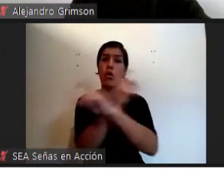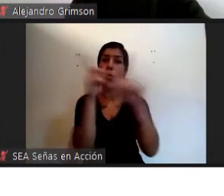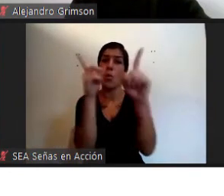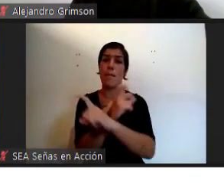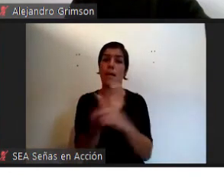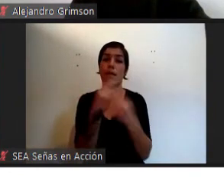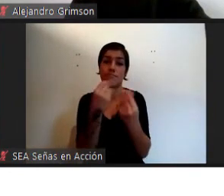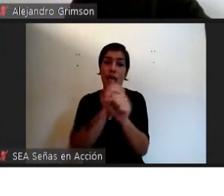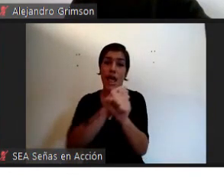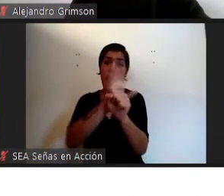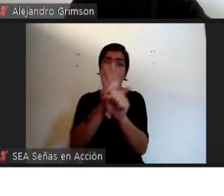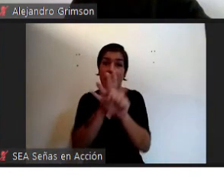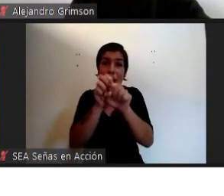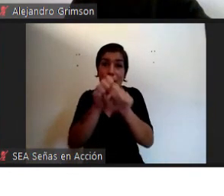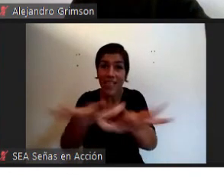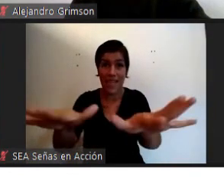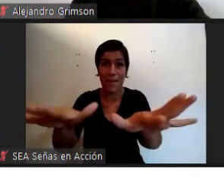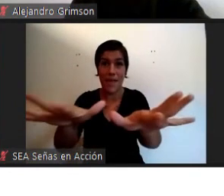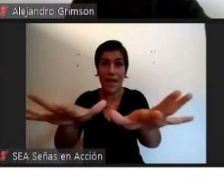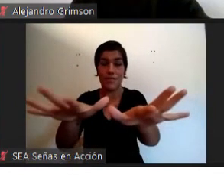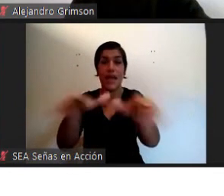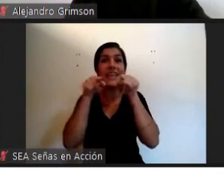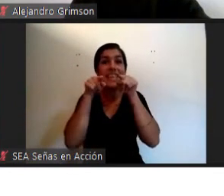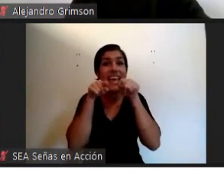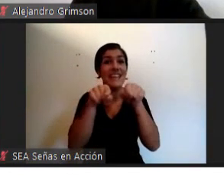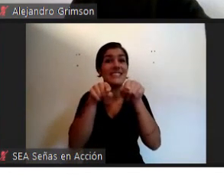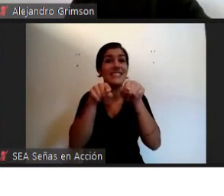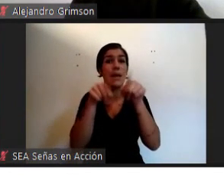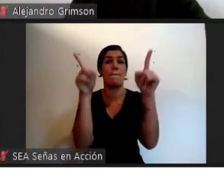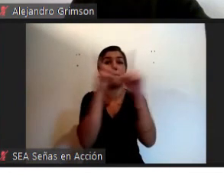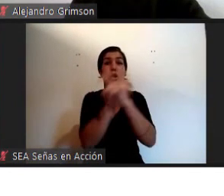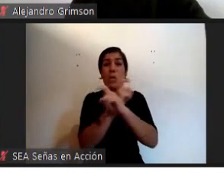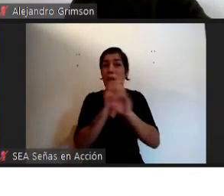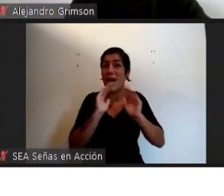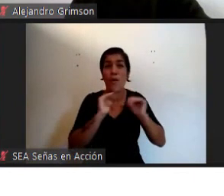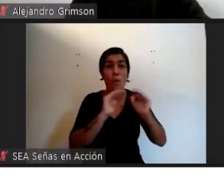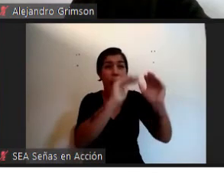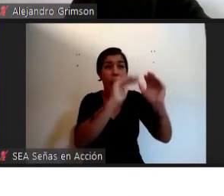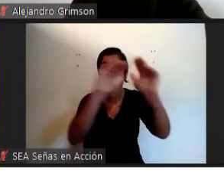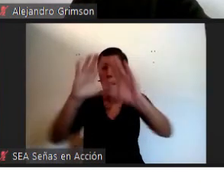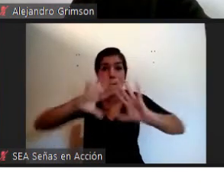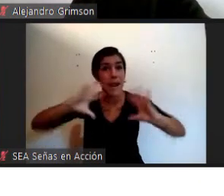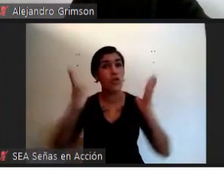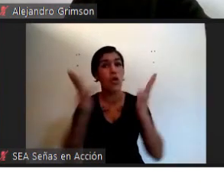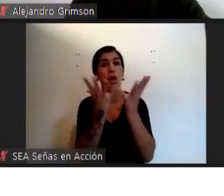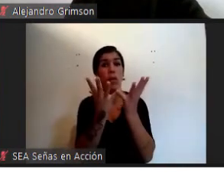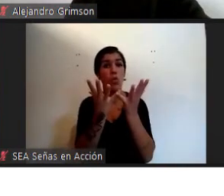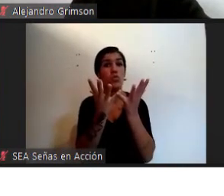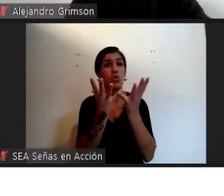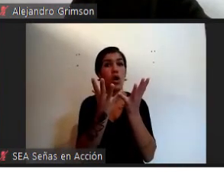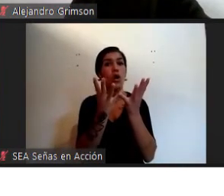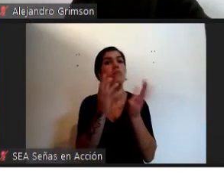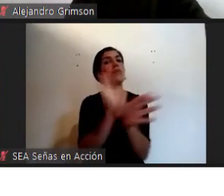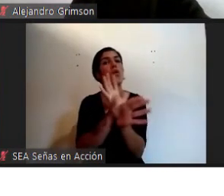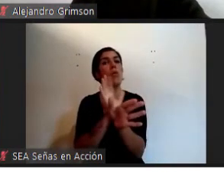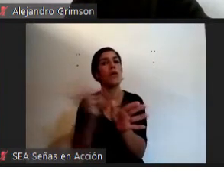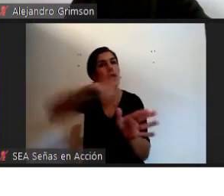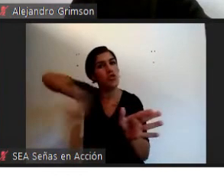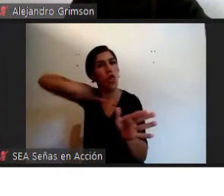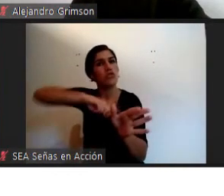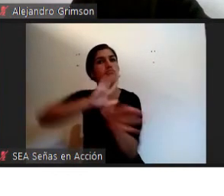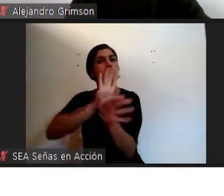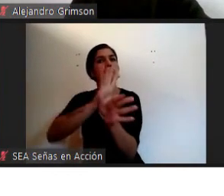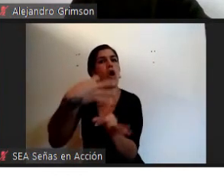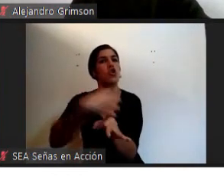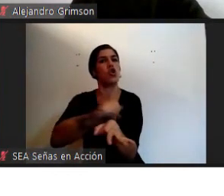to see or understand the other global problem, which in his view is more serious, that of climate